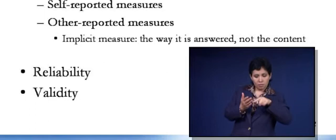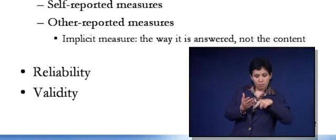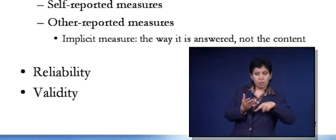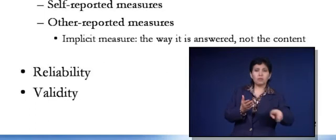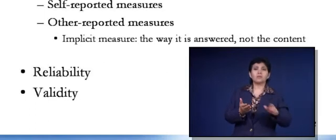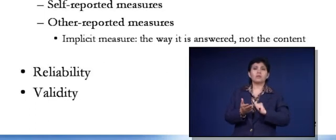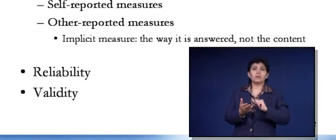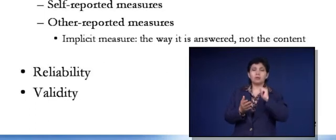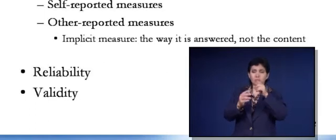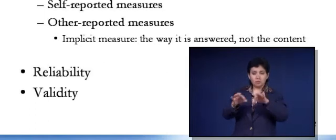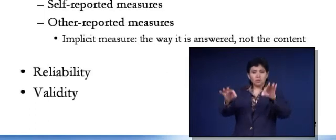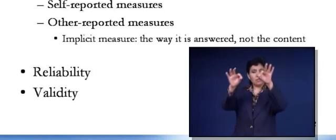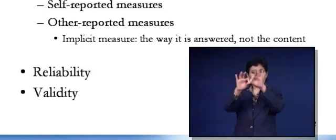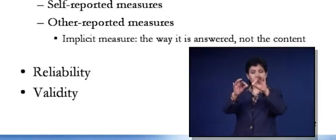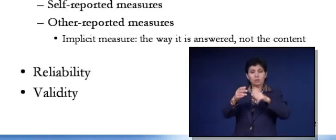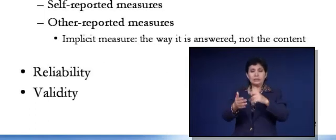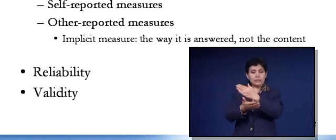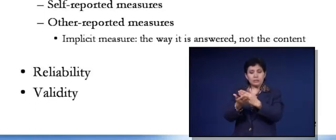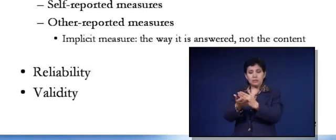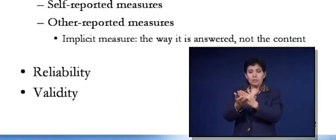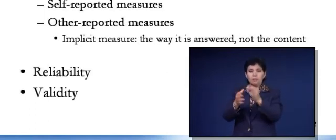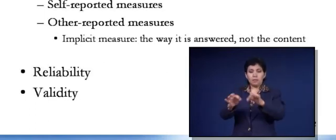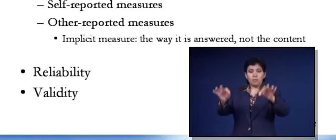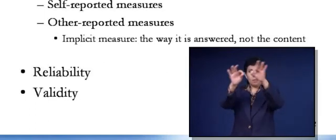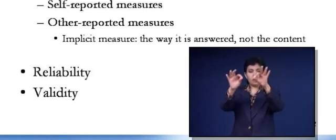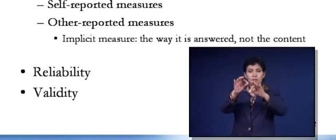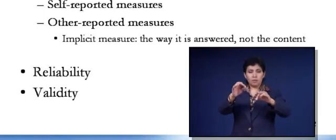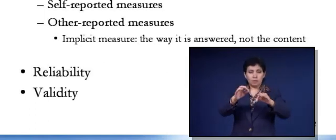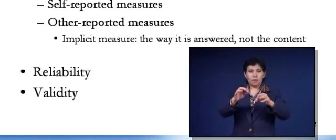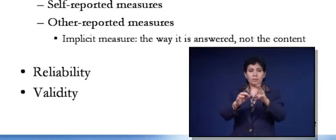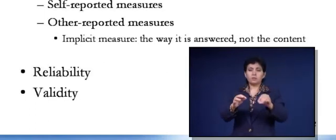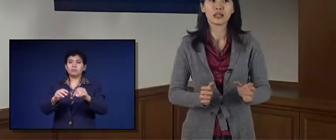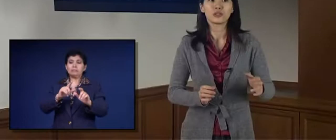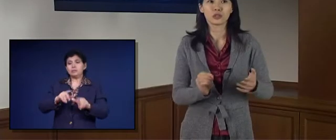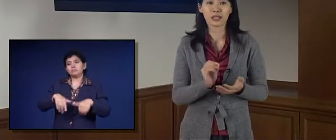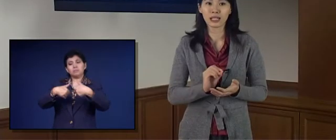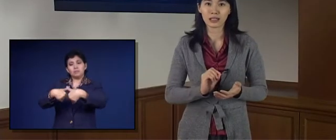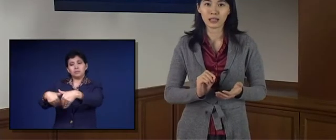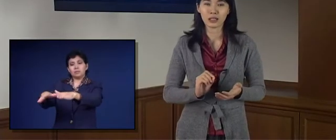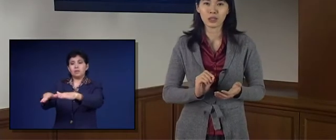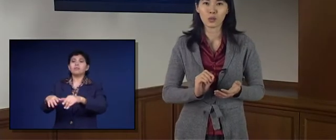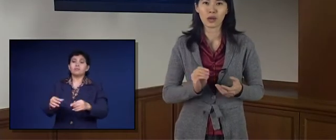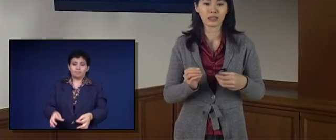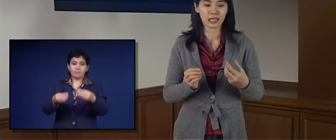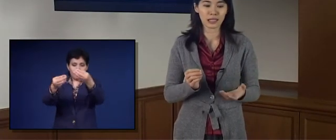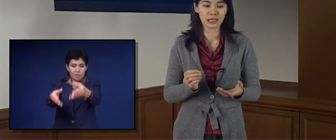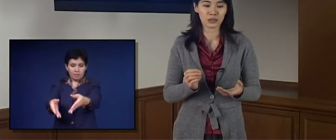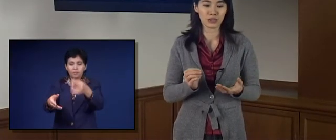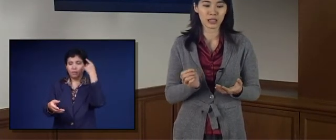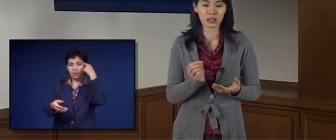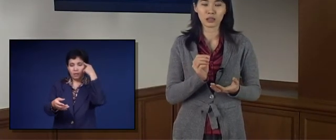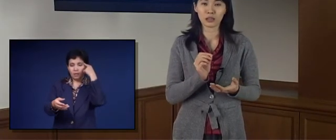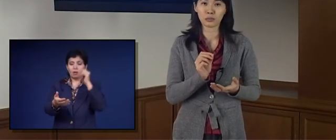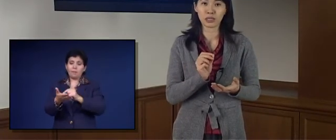Next one is the self-reported measures. Self-reported measures hereby it's you let the participant to tick what they